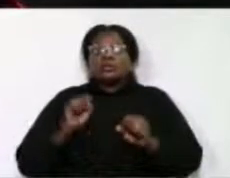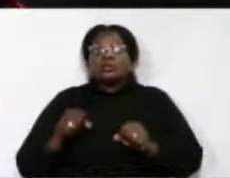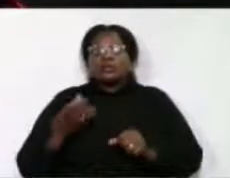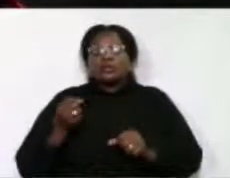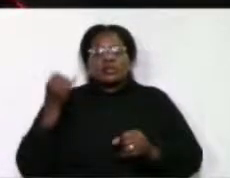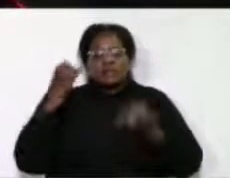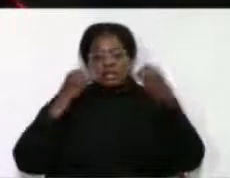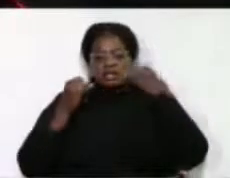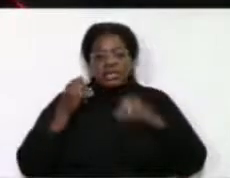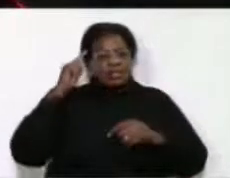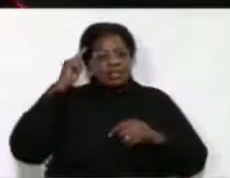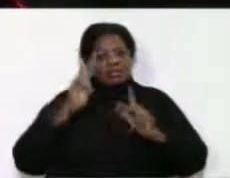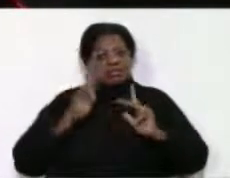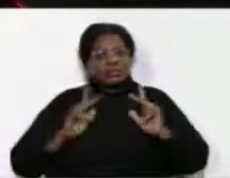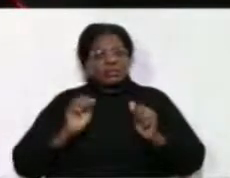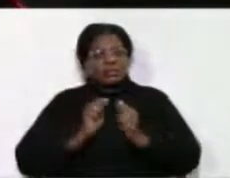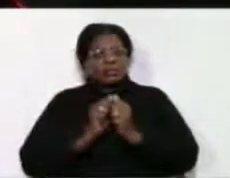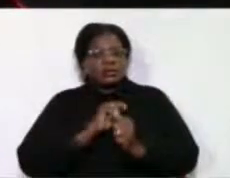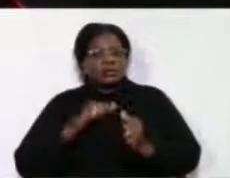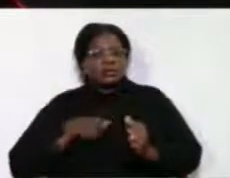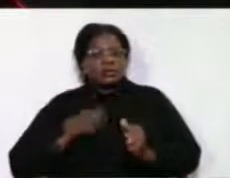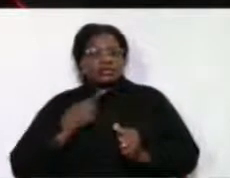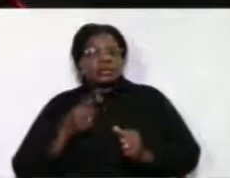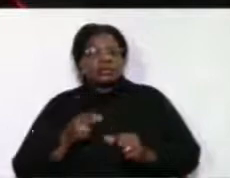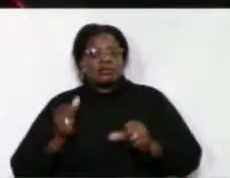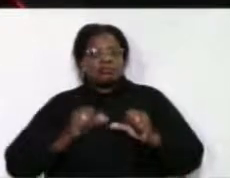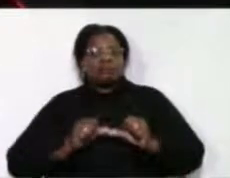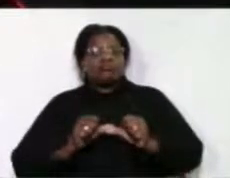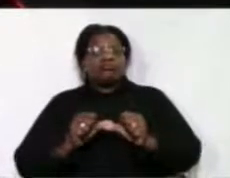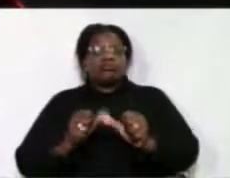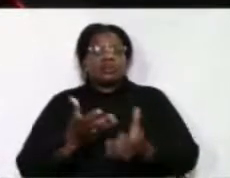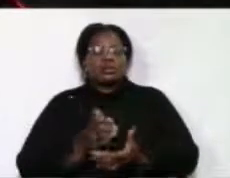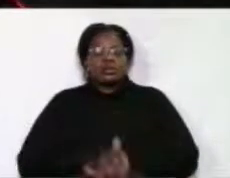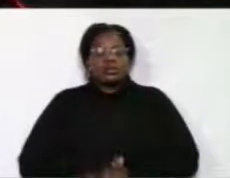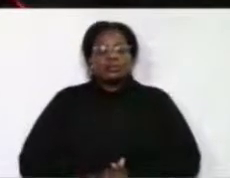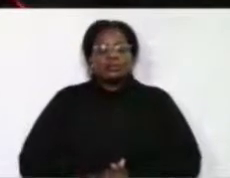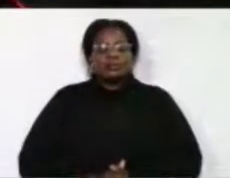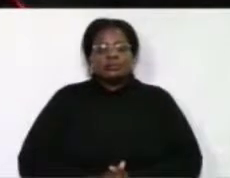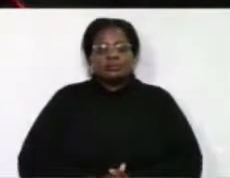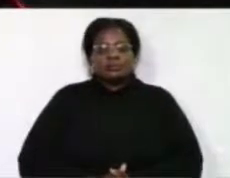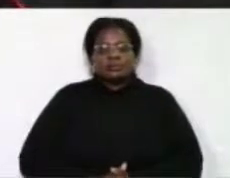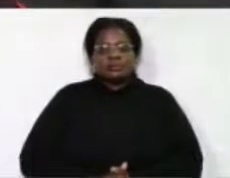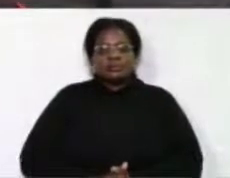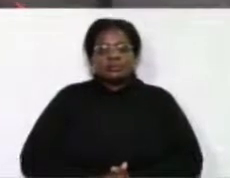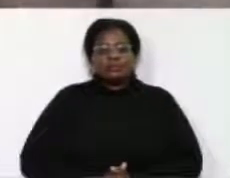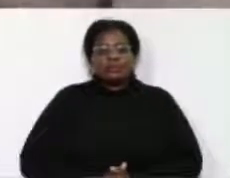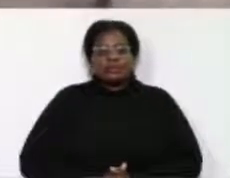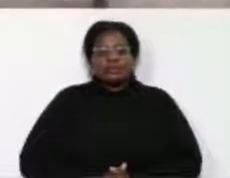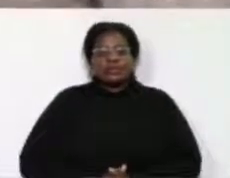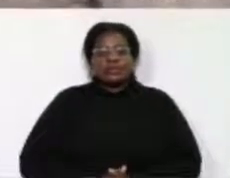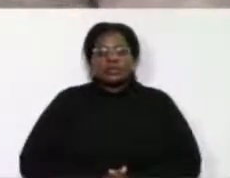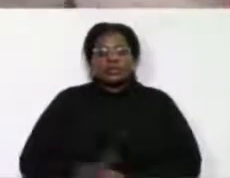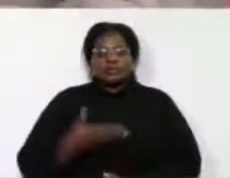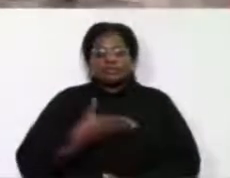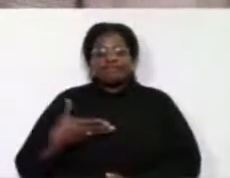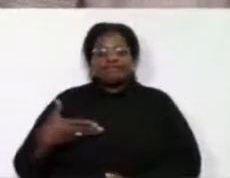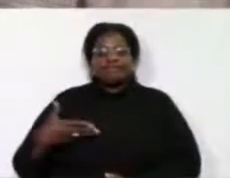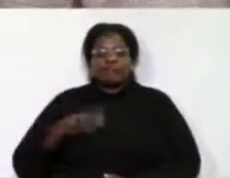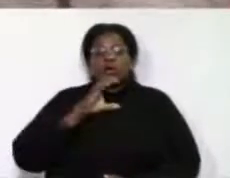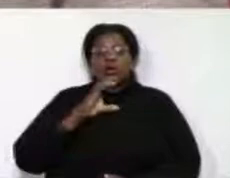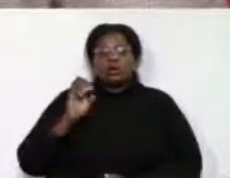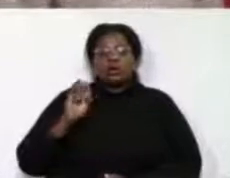our viewers are still with us, saying we must keep going. Thank goodness for that. Who's that? Luna? It's Comfort. Oh, Comfort, sorry. I was reading this